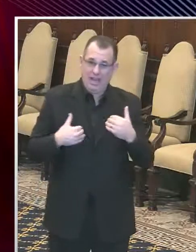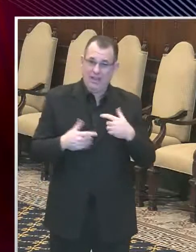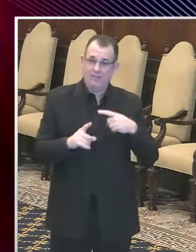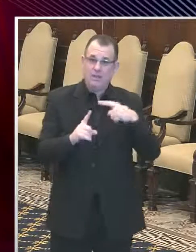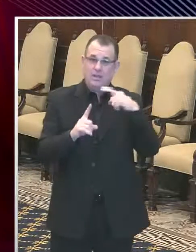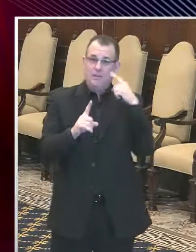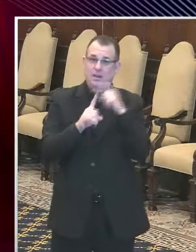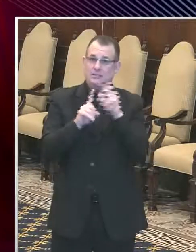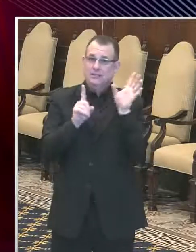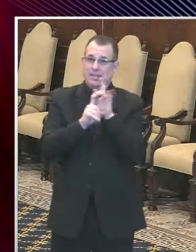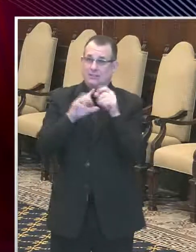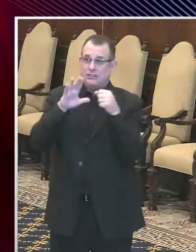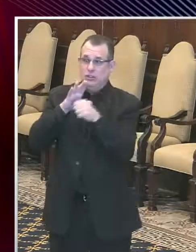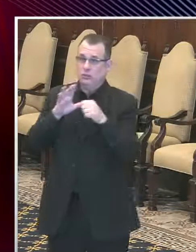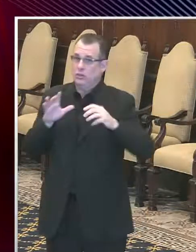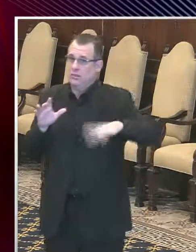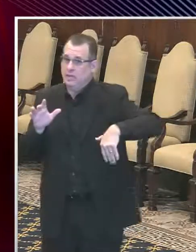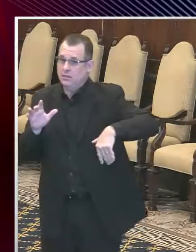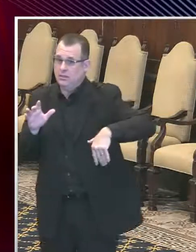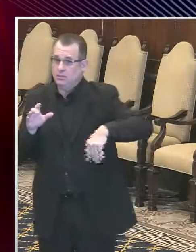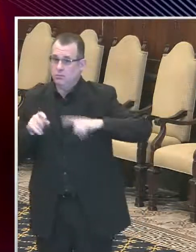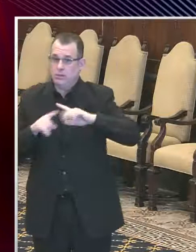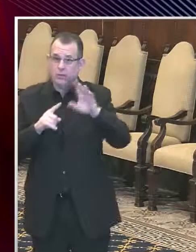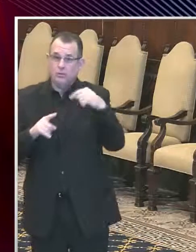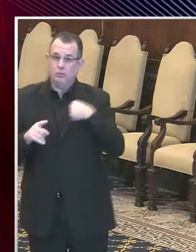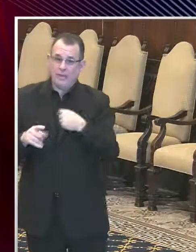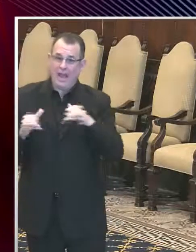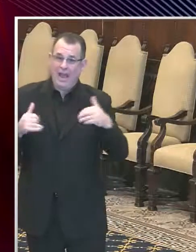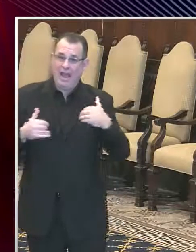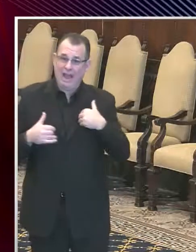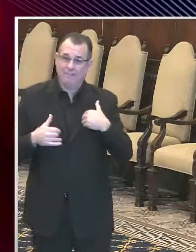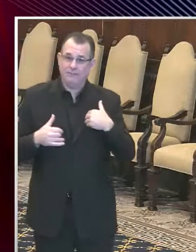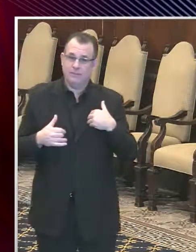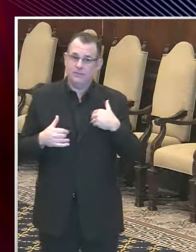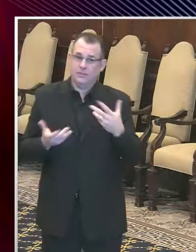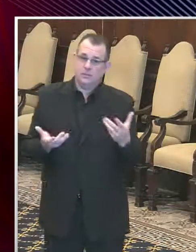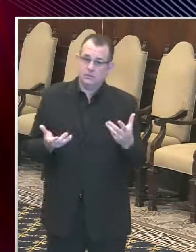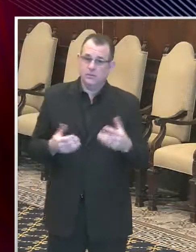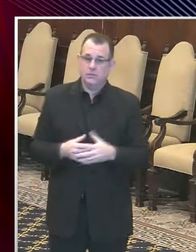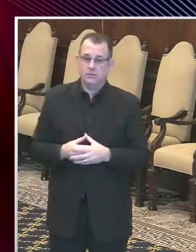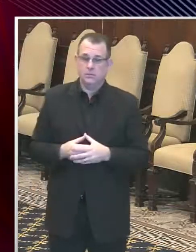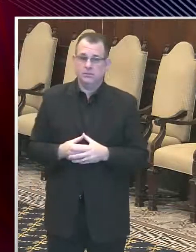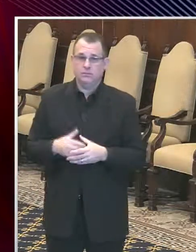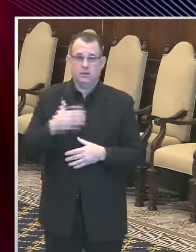shelters at this point, although we certainly have in the past. Thank you.